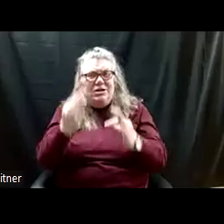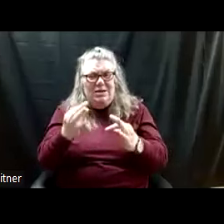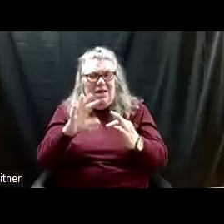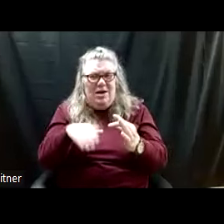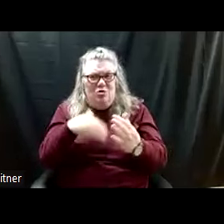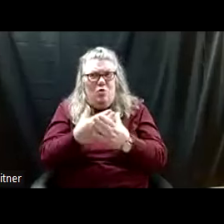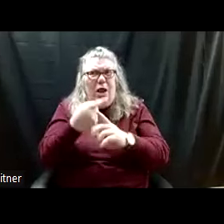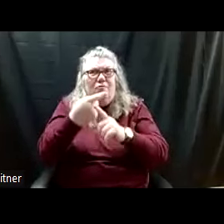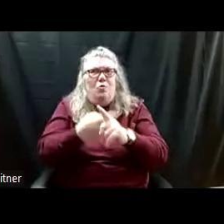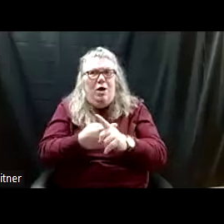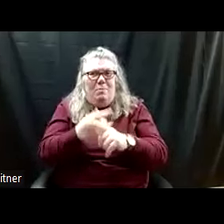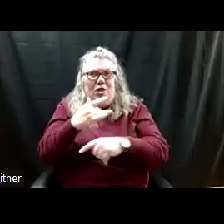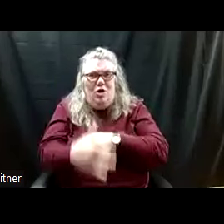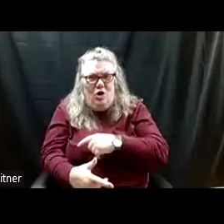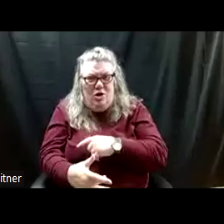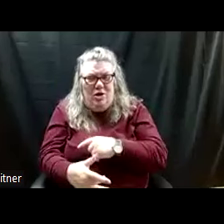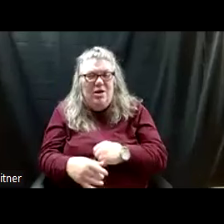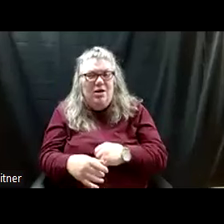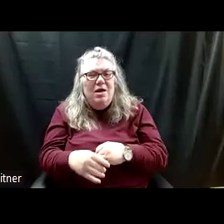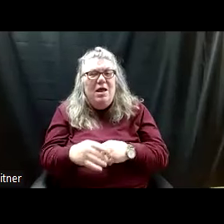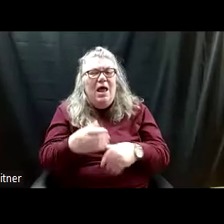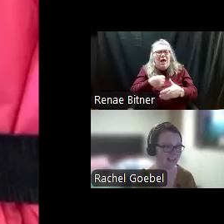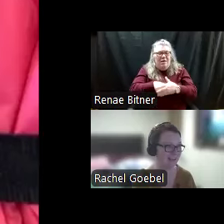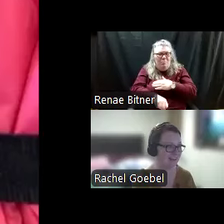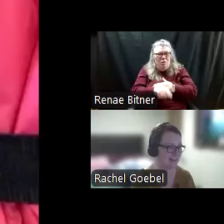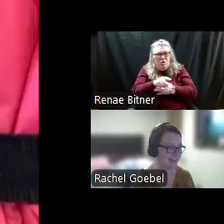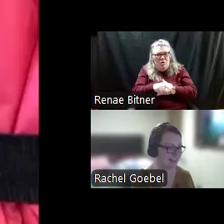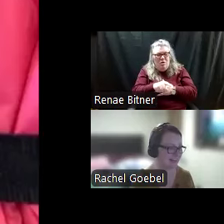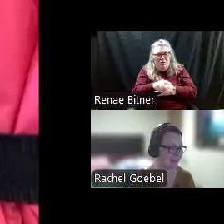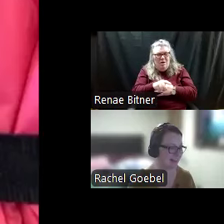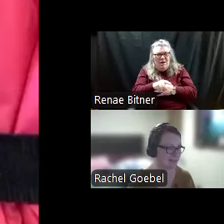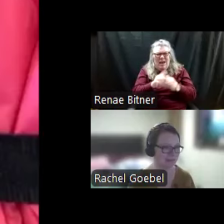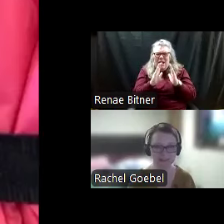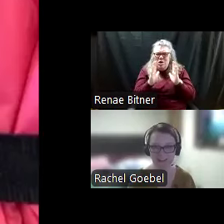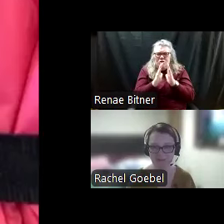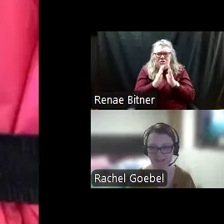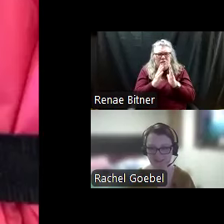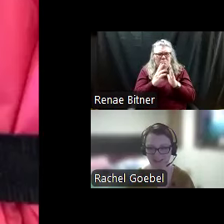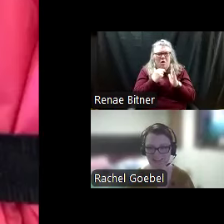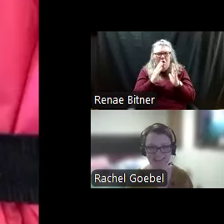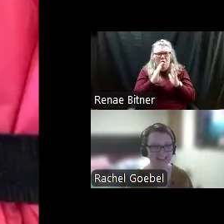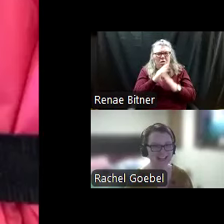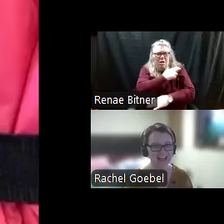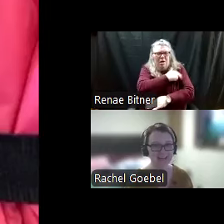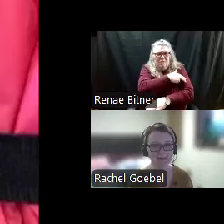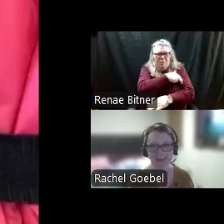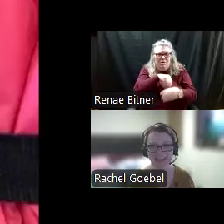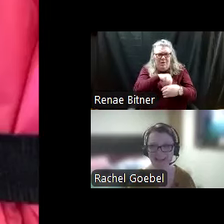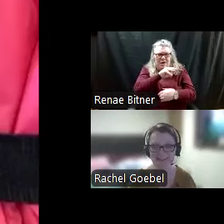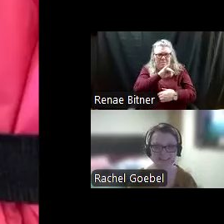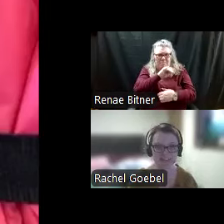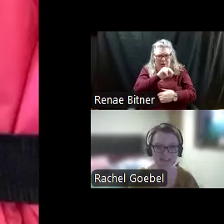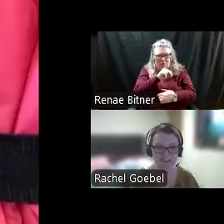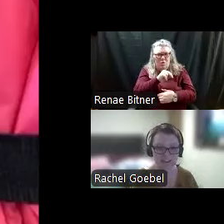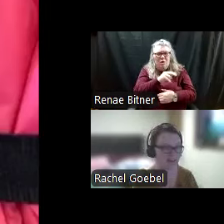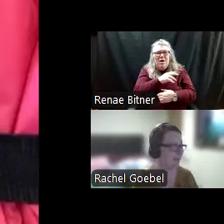a month early. I gave birth to her at a tiny little hospital in Minnesota.